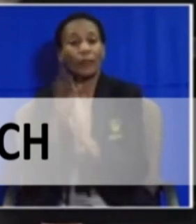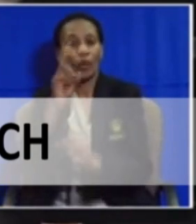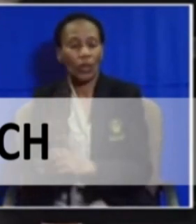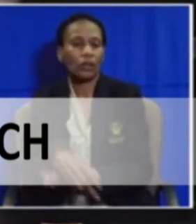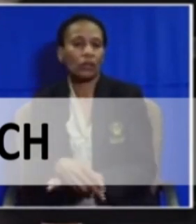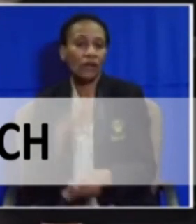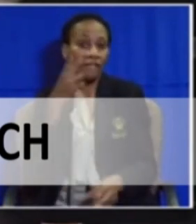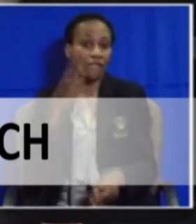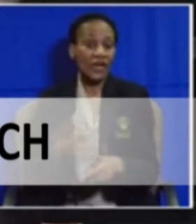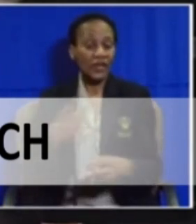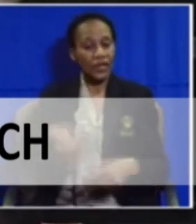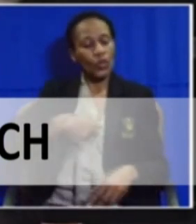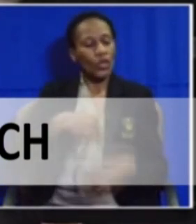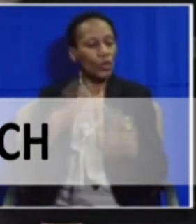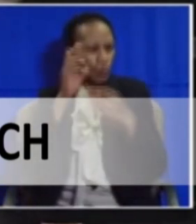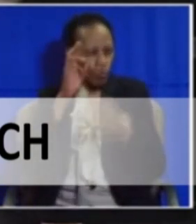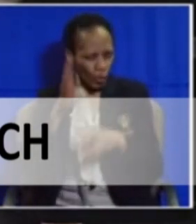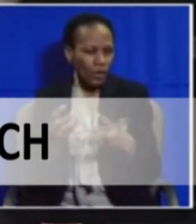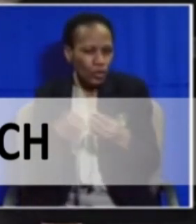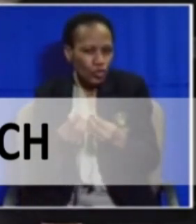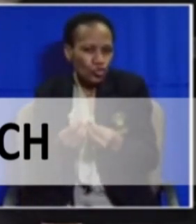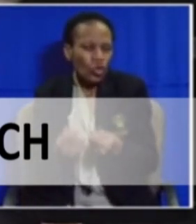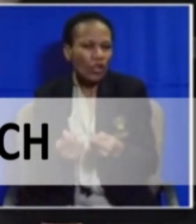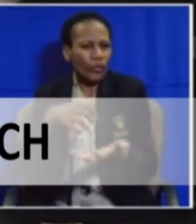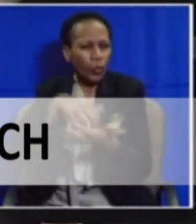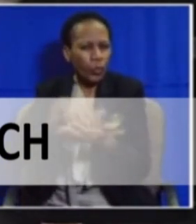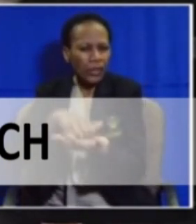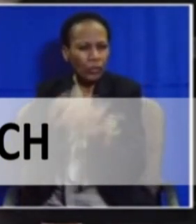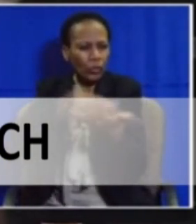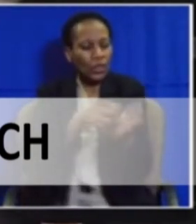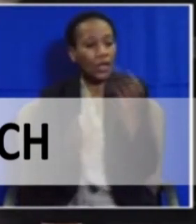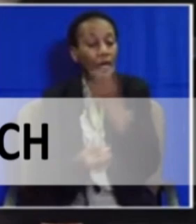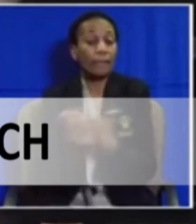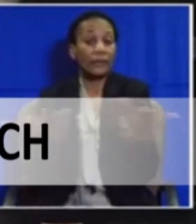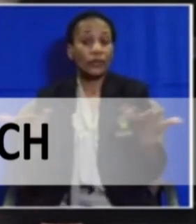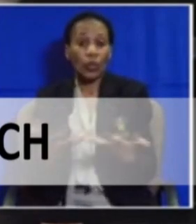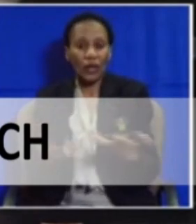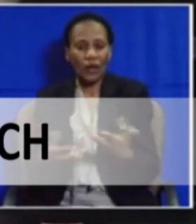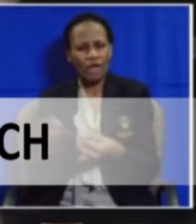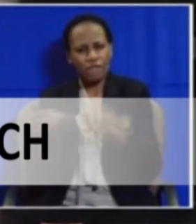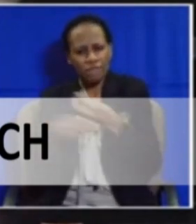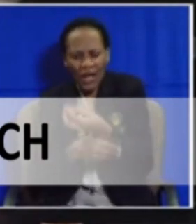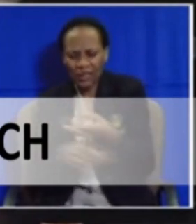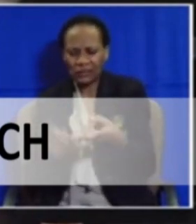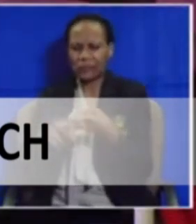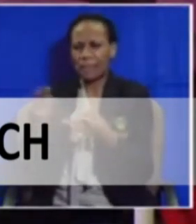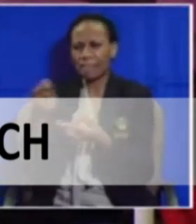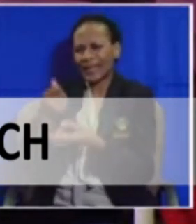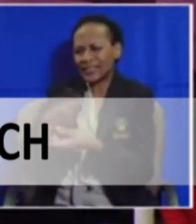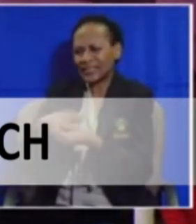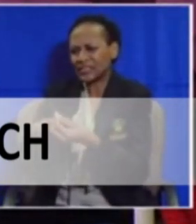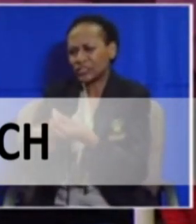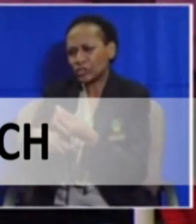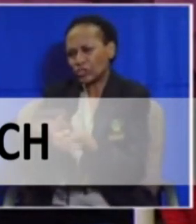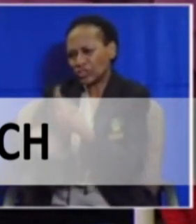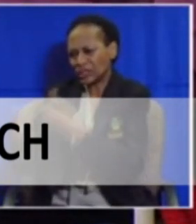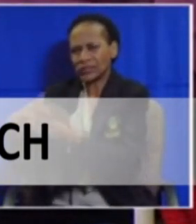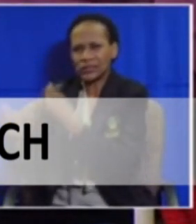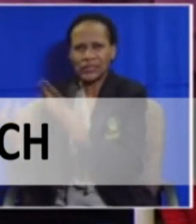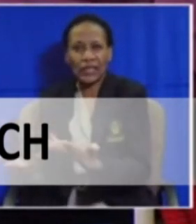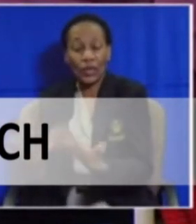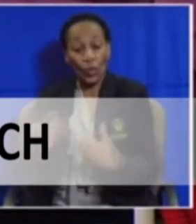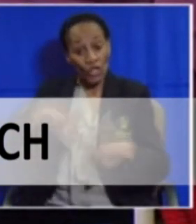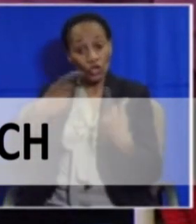Finally, we are addressing the weaknesses in fighting fraud and money laundering identified in our recent mutual